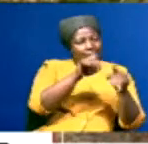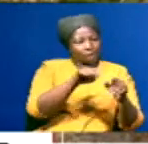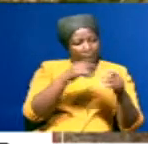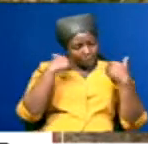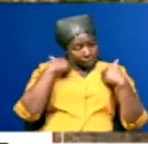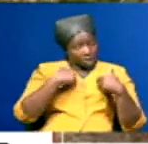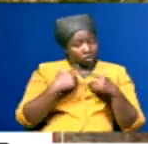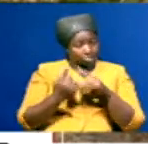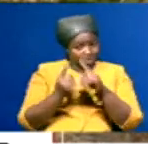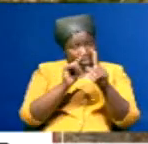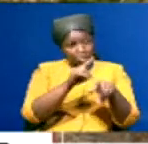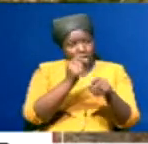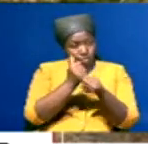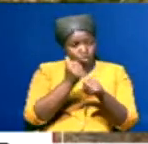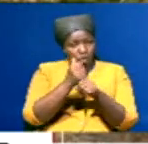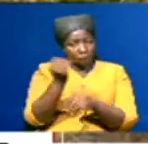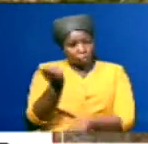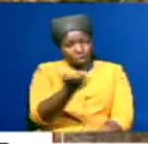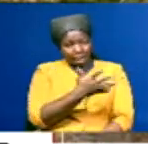broadcasting.